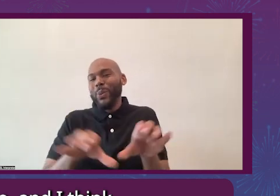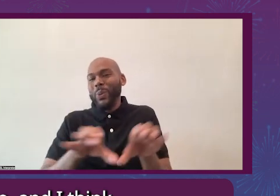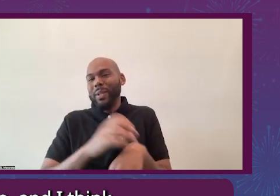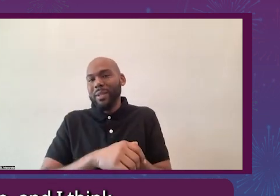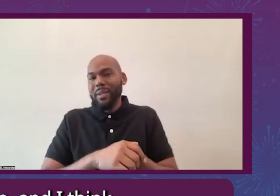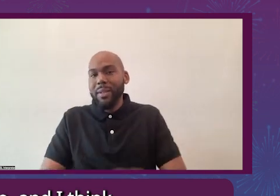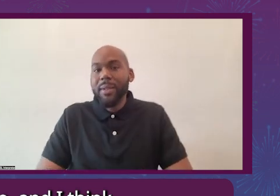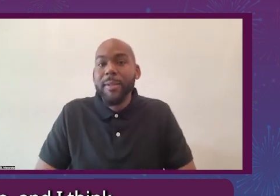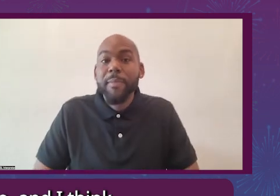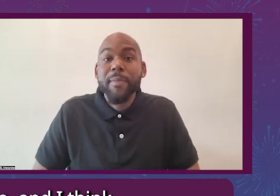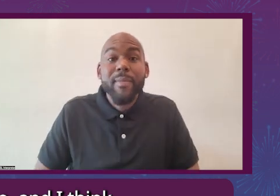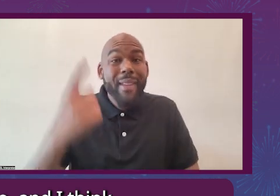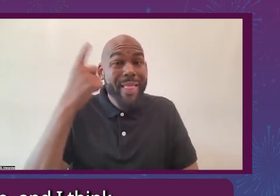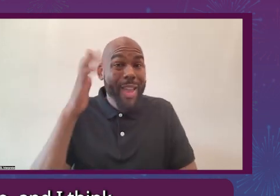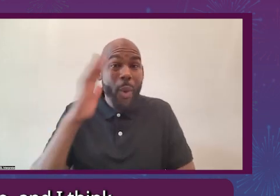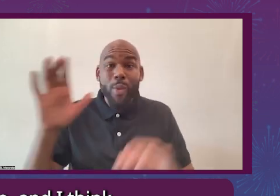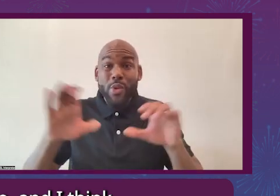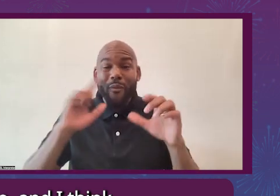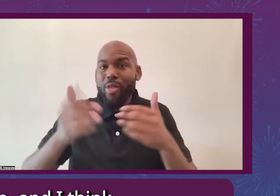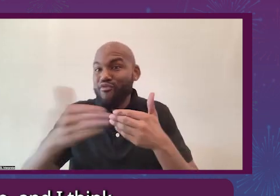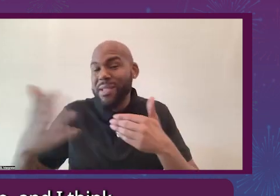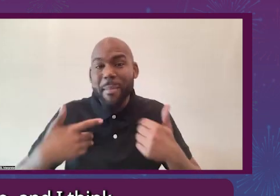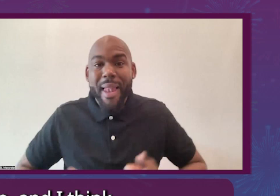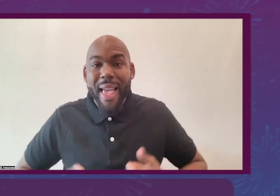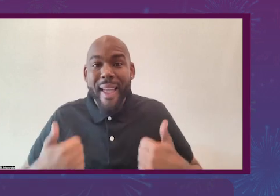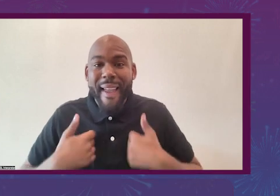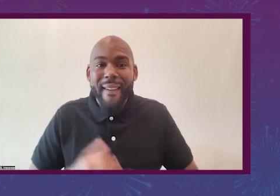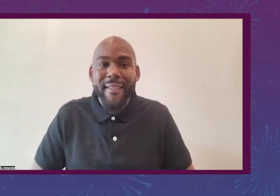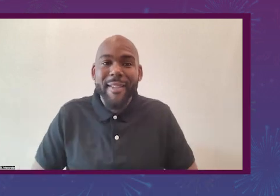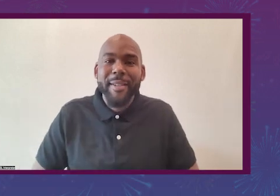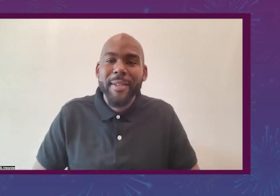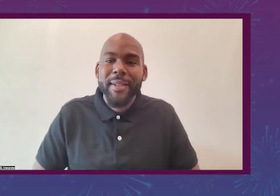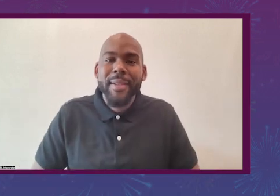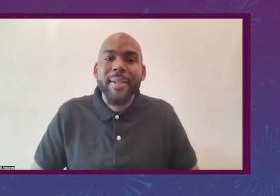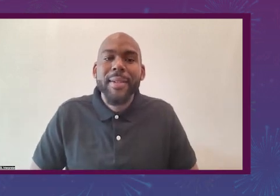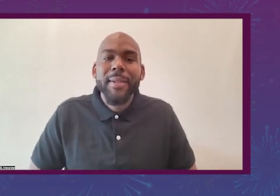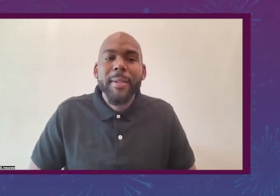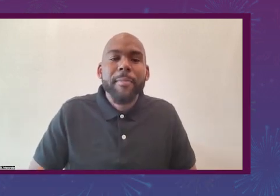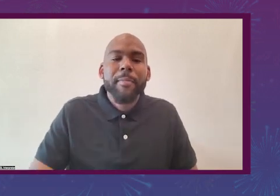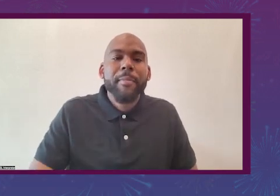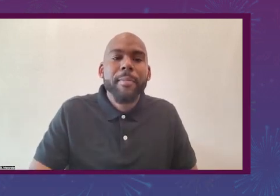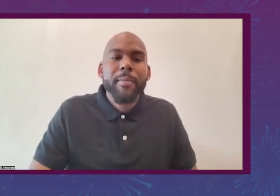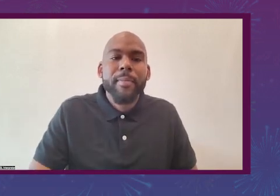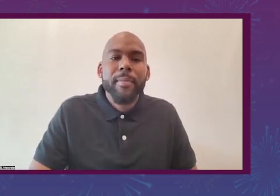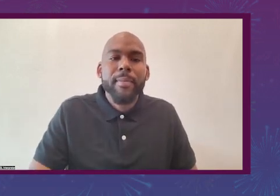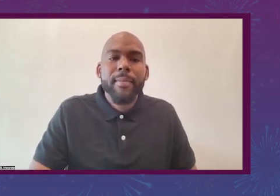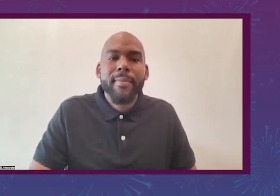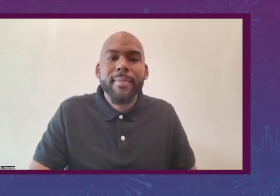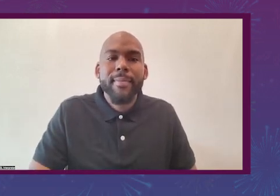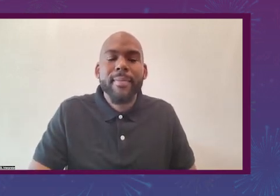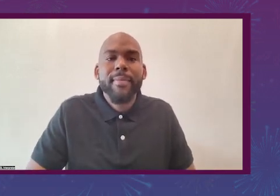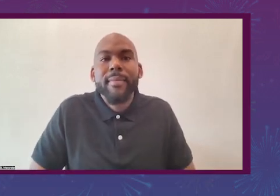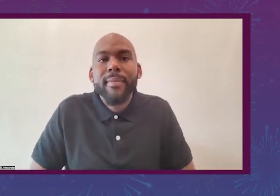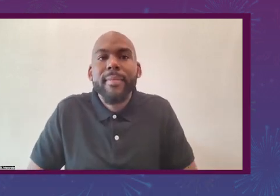So, and I think I'll do it for the rest of my life. Joan leaves the screen. Lachie, recording artist,